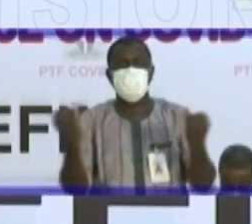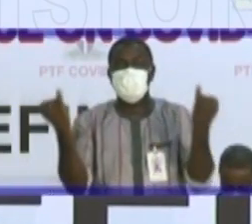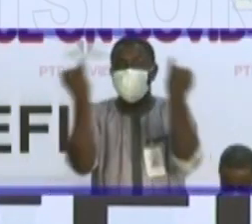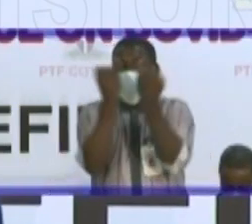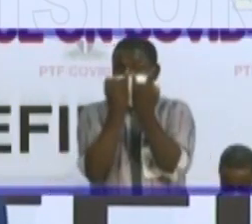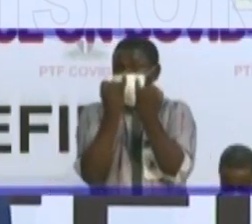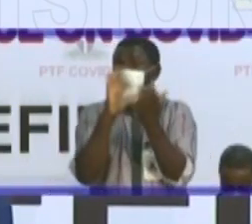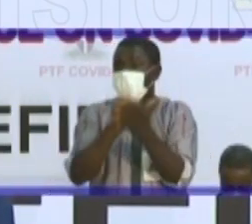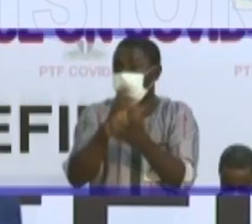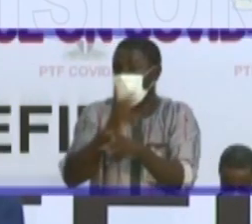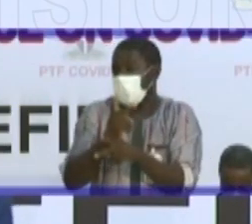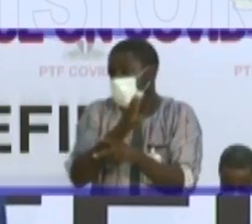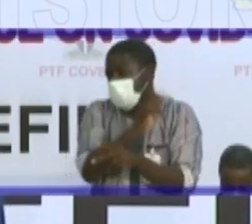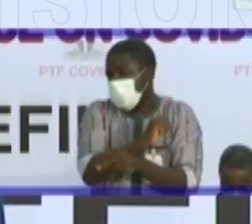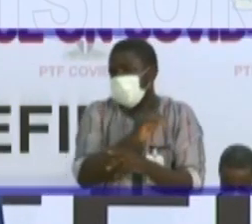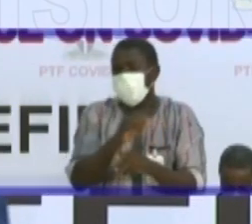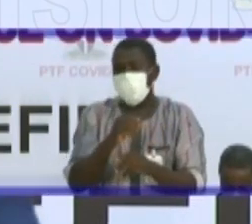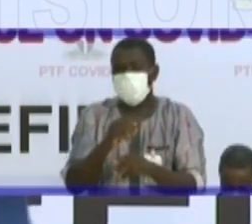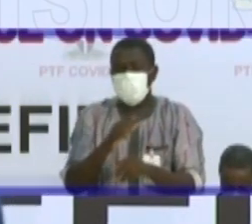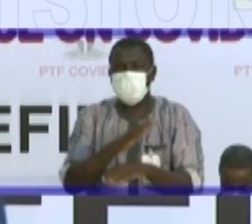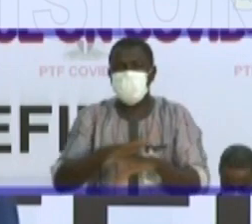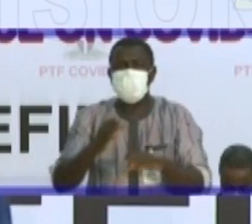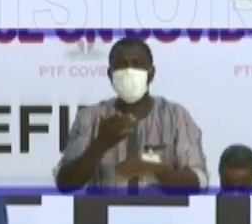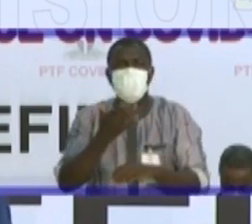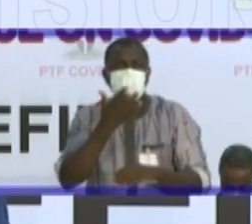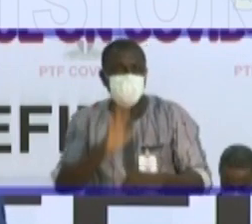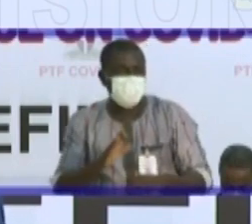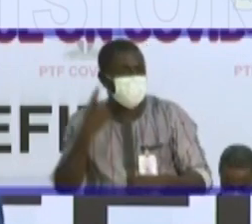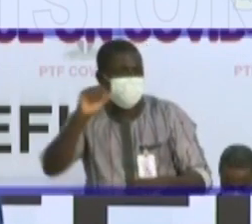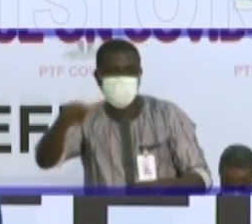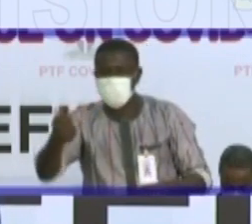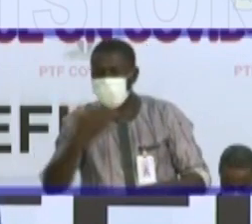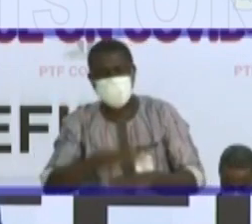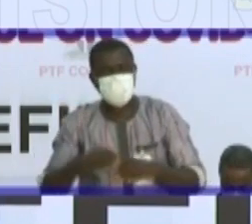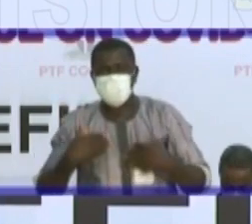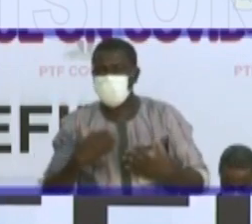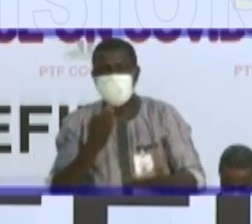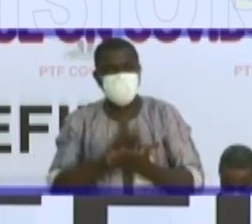But unfortunately, for all the others, we just don't have the financial resources,